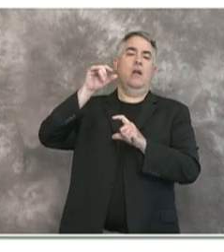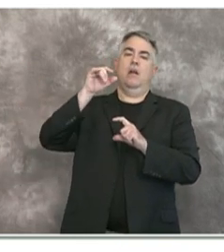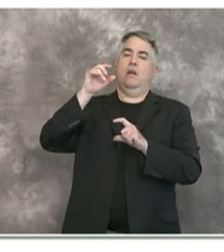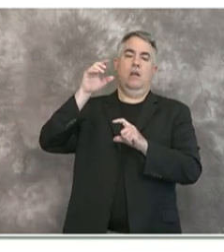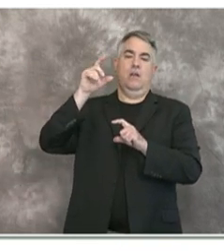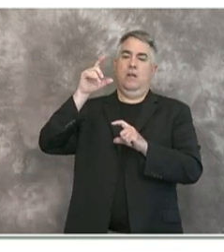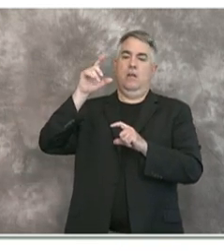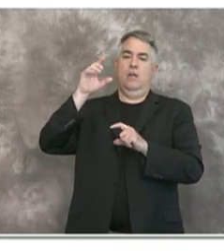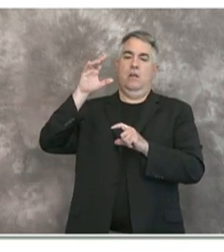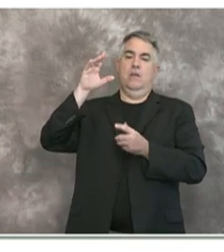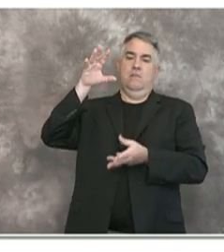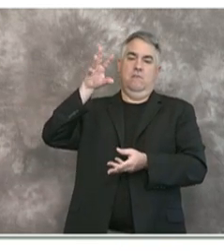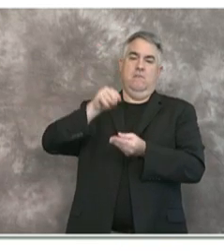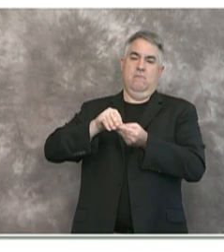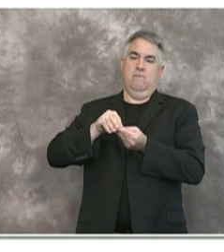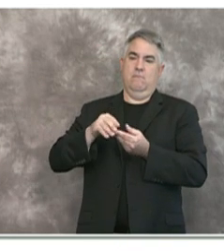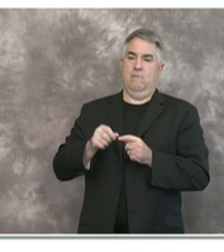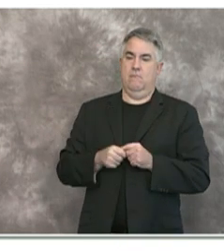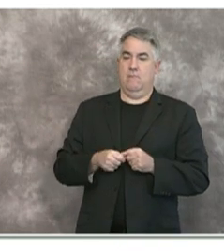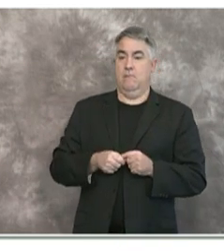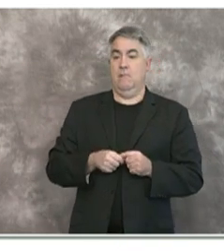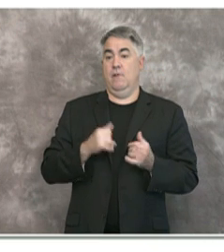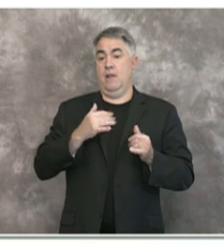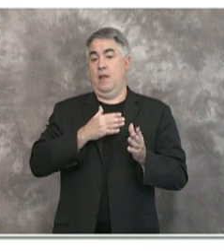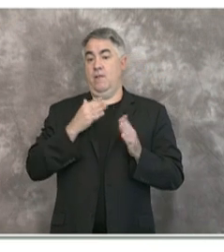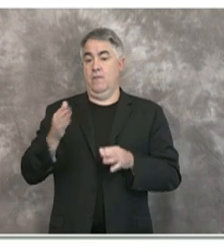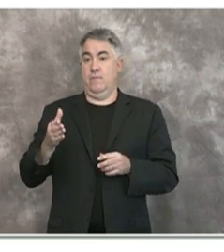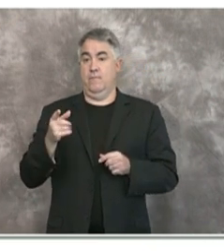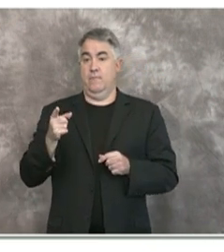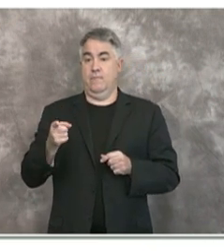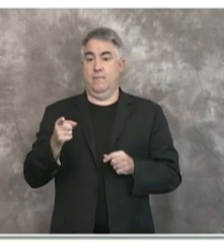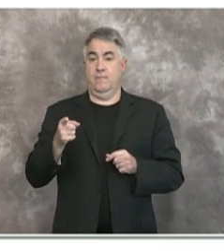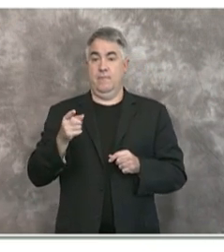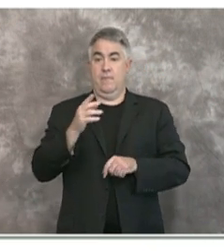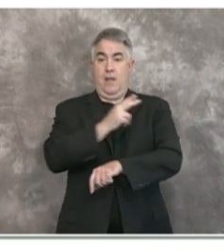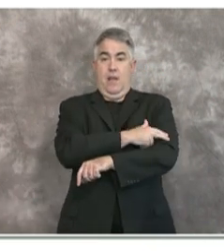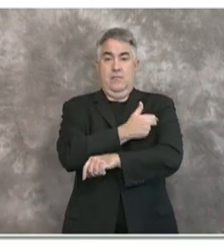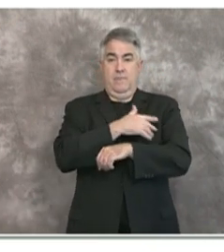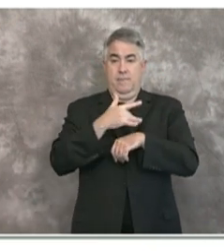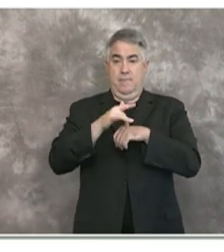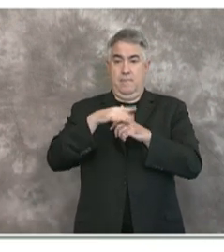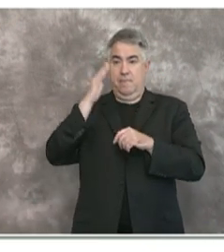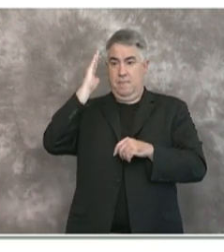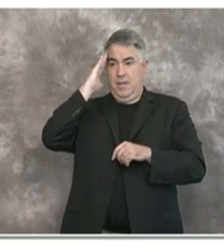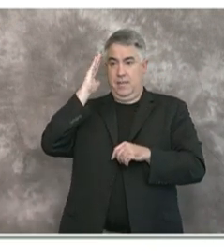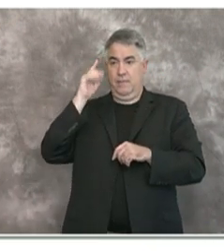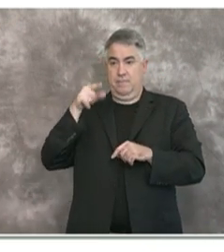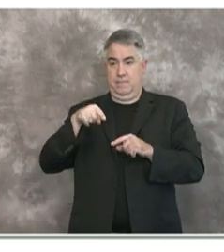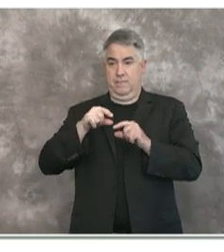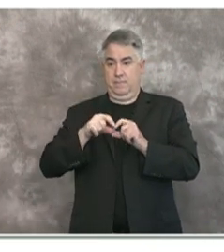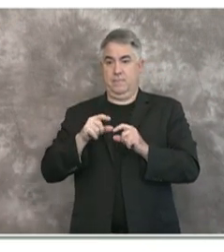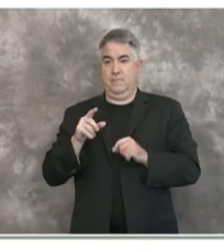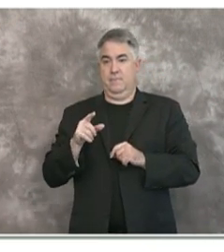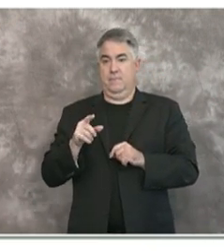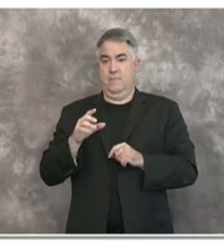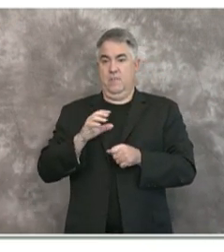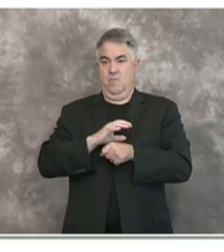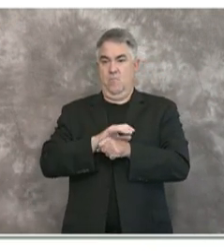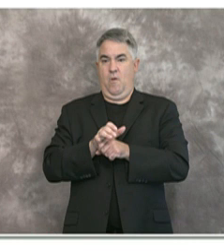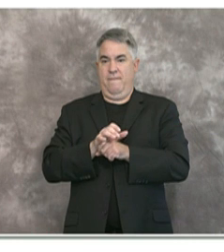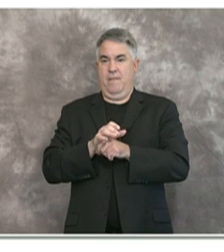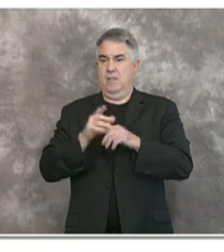385. And then on the next one, you can see how that translates. That's our 385 COVID, non-COVID, well under